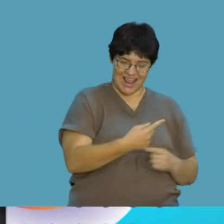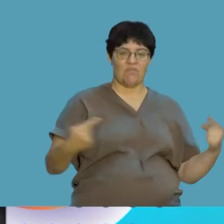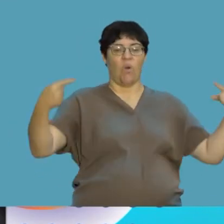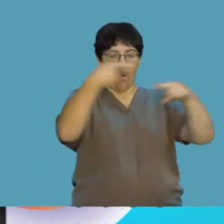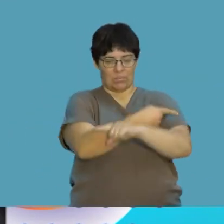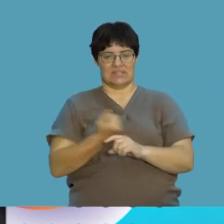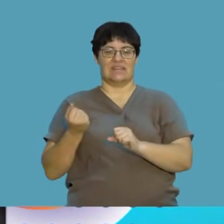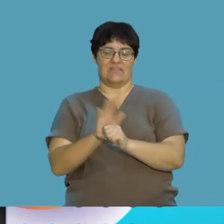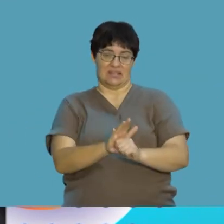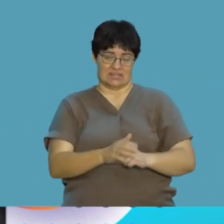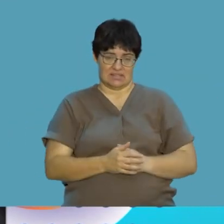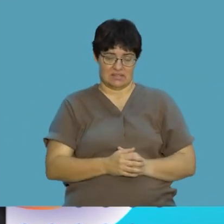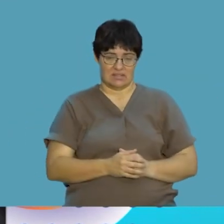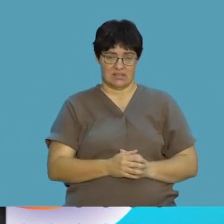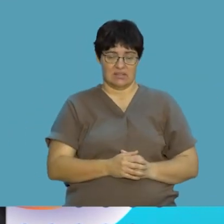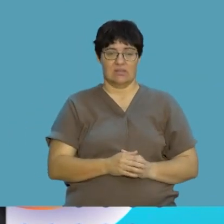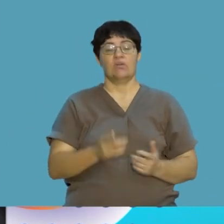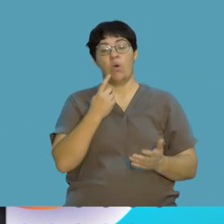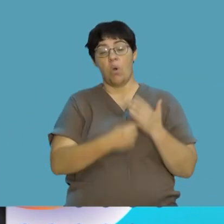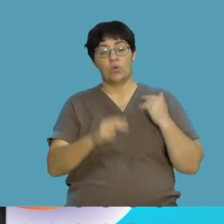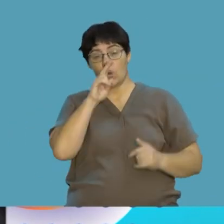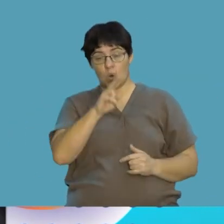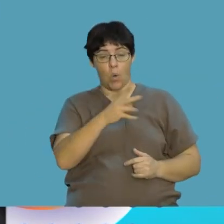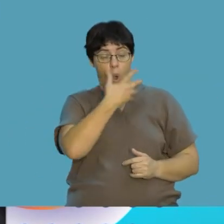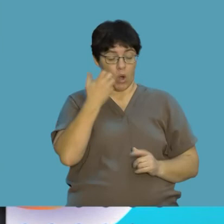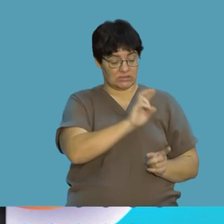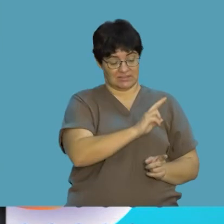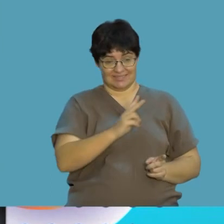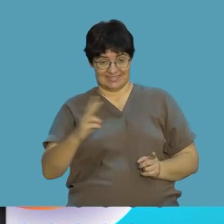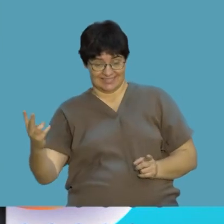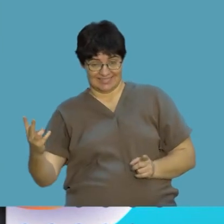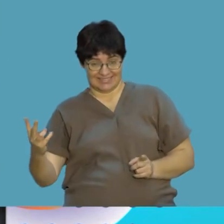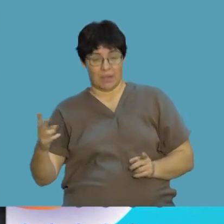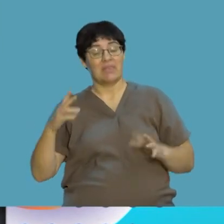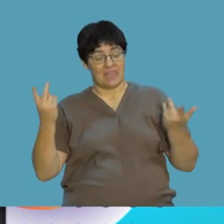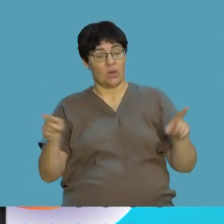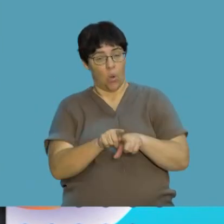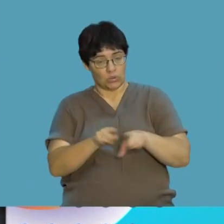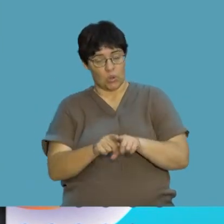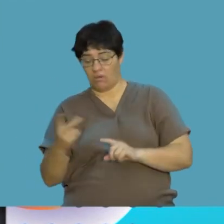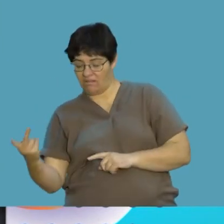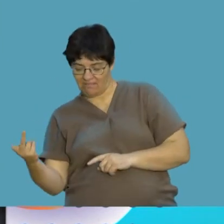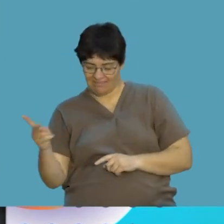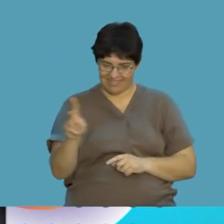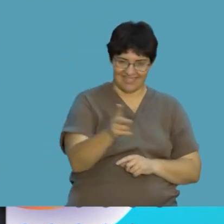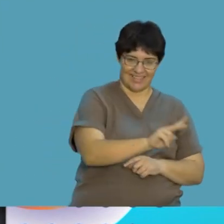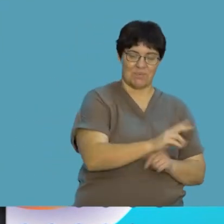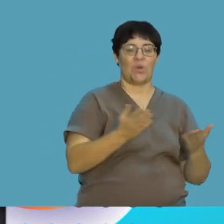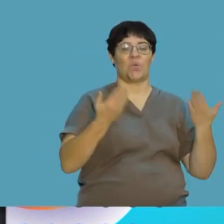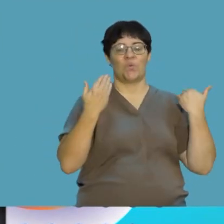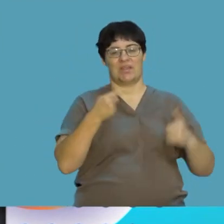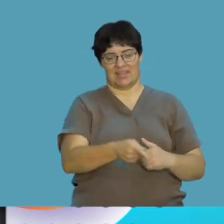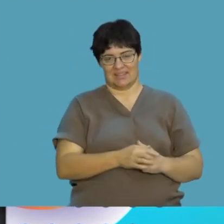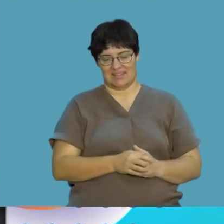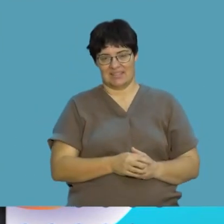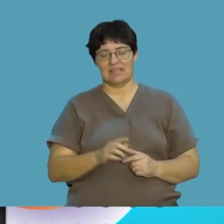this scenario, we only looked at the heating part, but there is the other side to it again, which has to do with the cooling. Even the trend